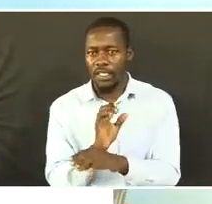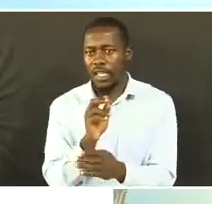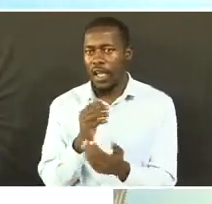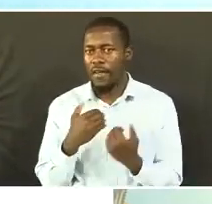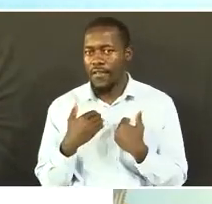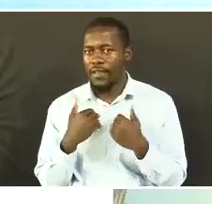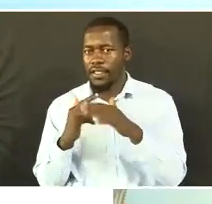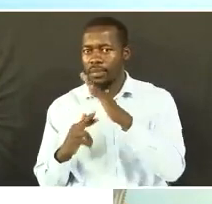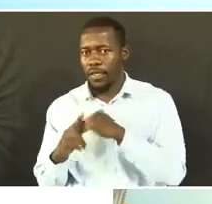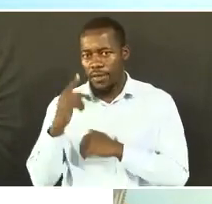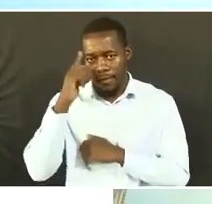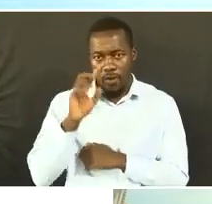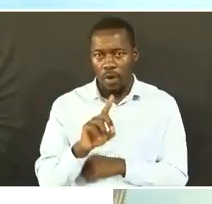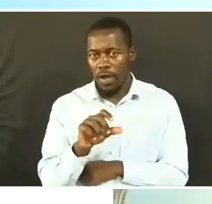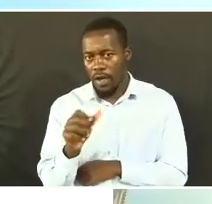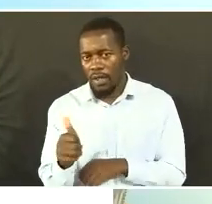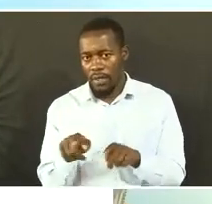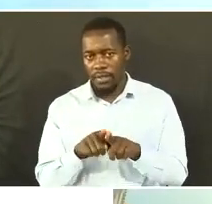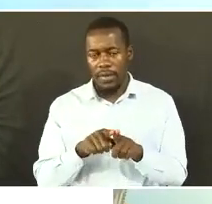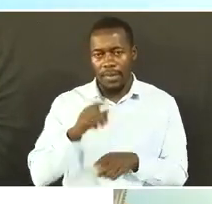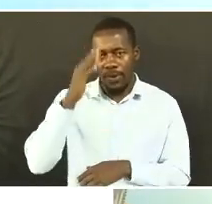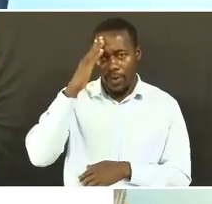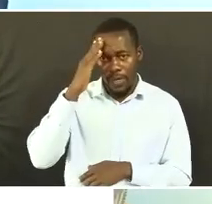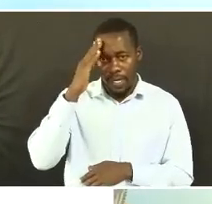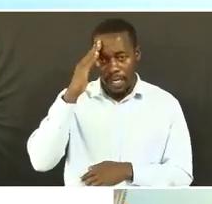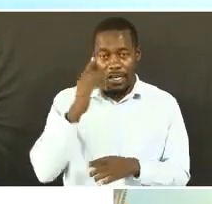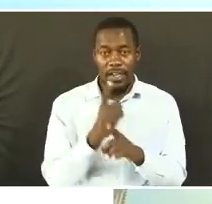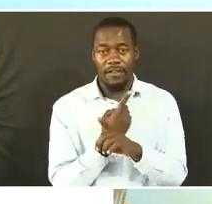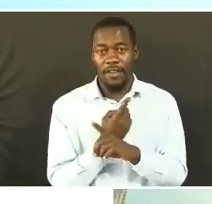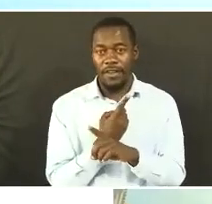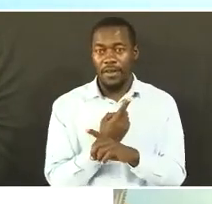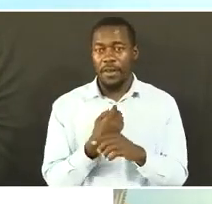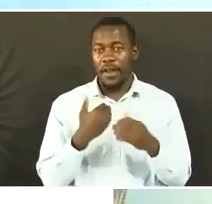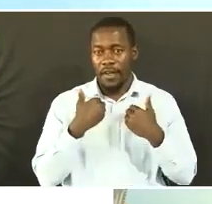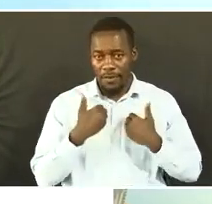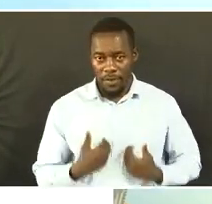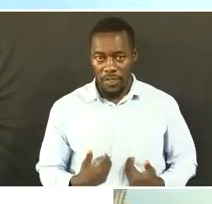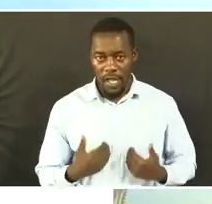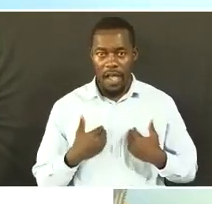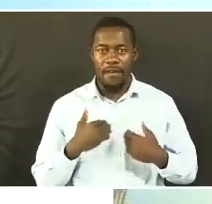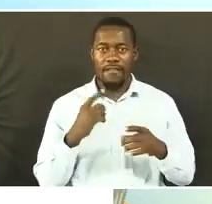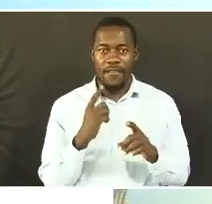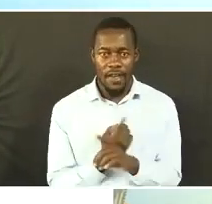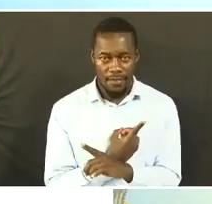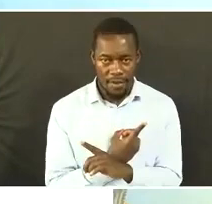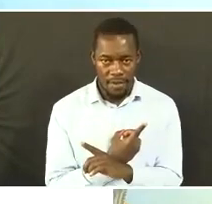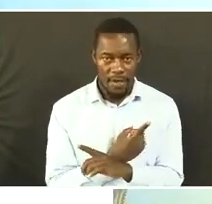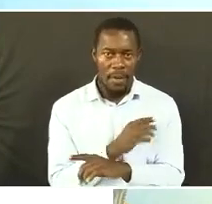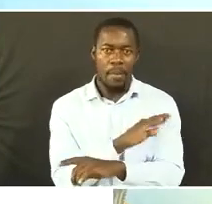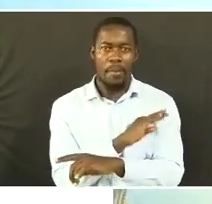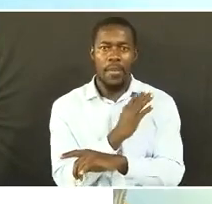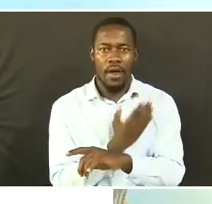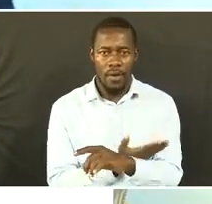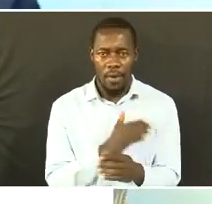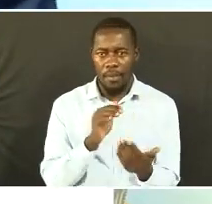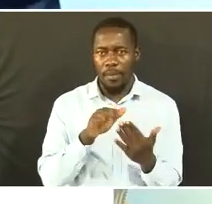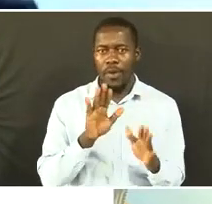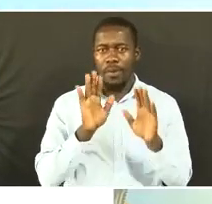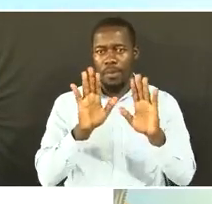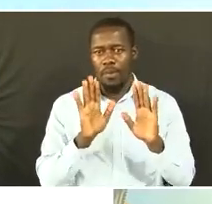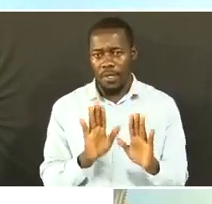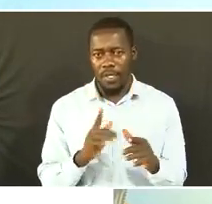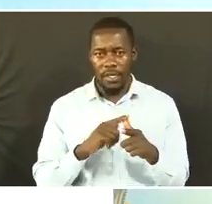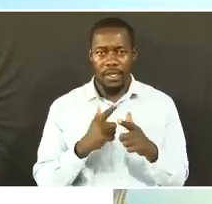realize the potential of all human beings. Friends, That is extremely important. And finally,